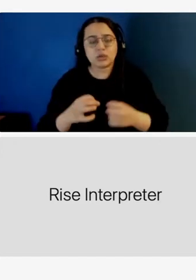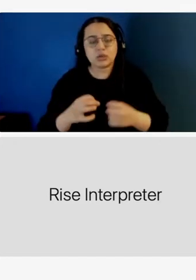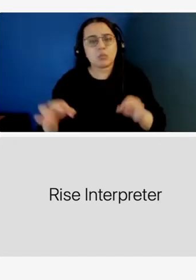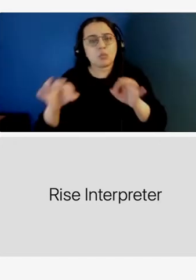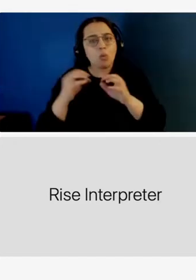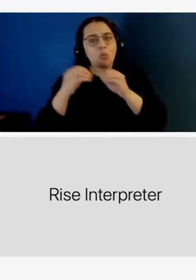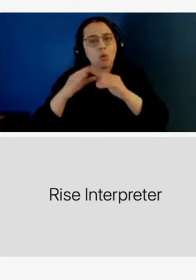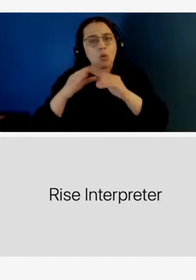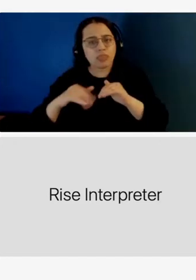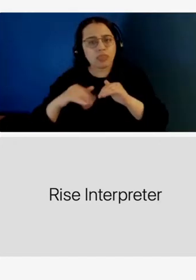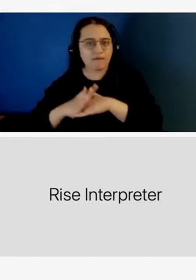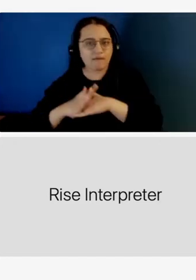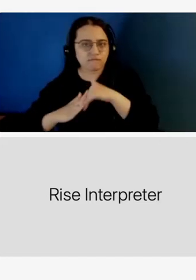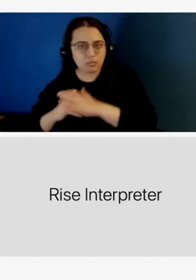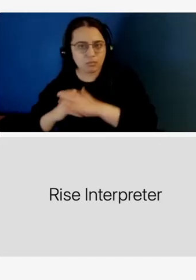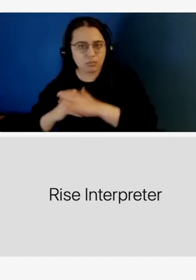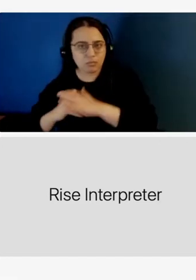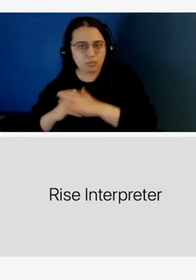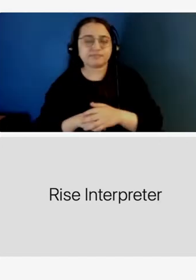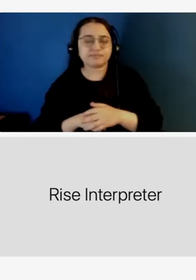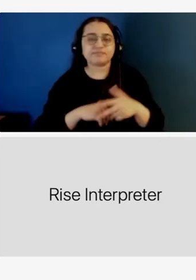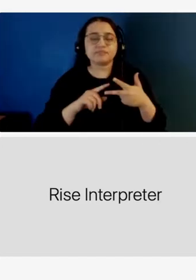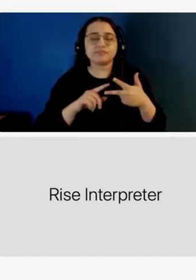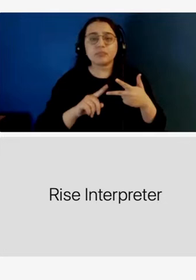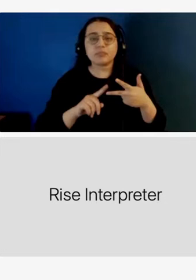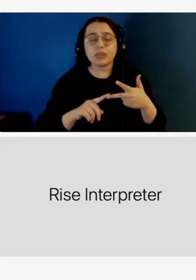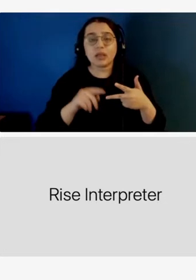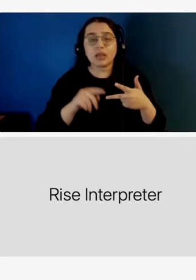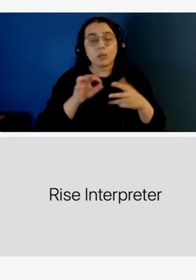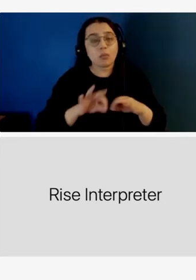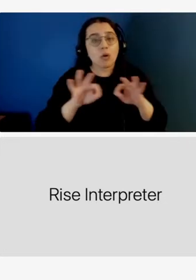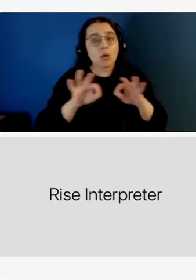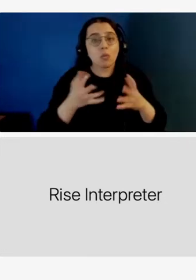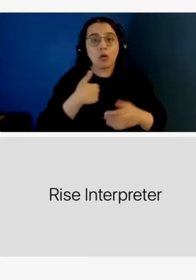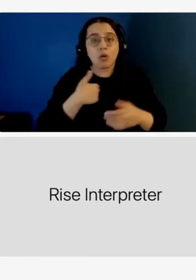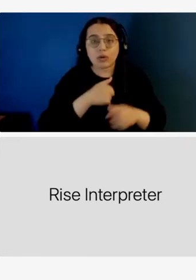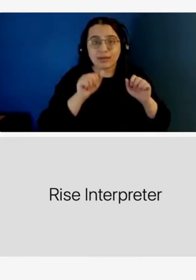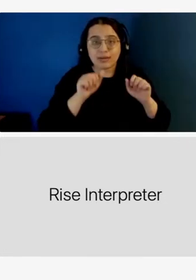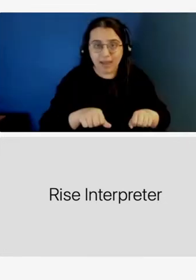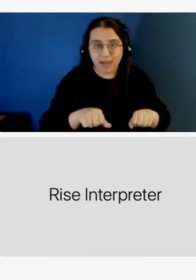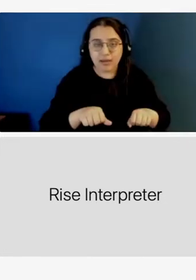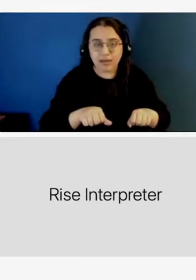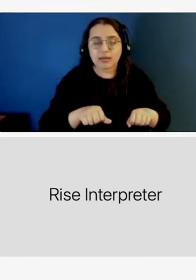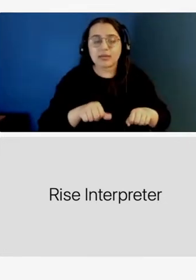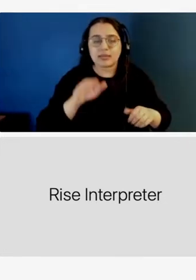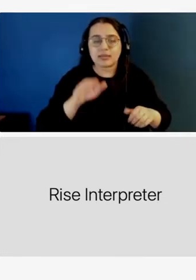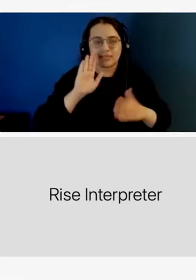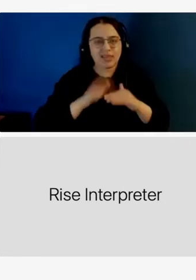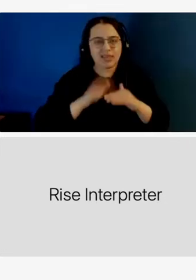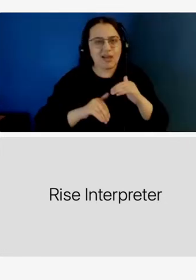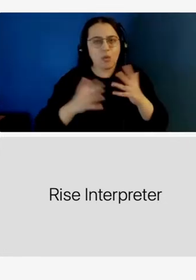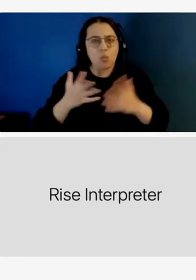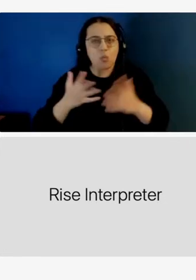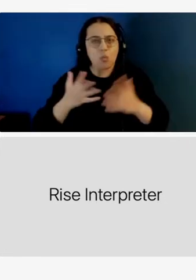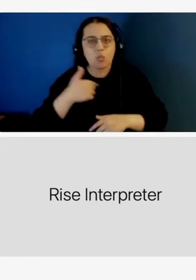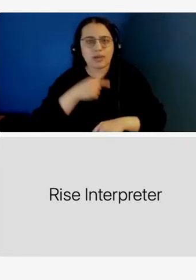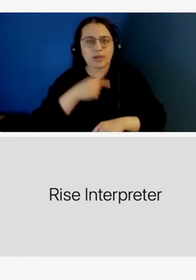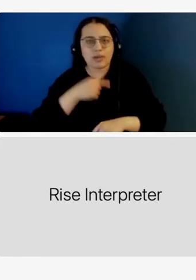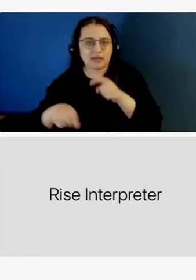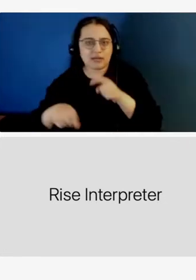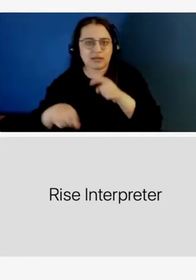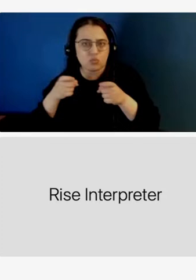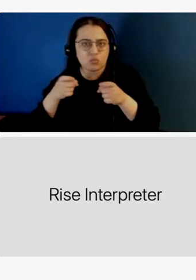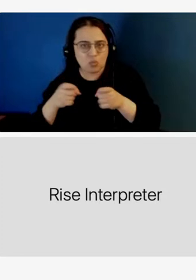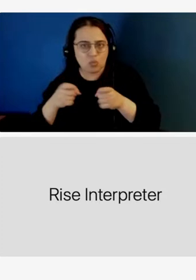versus cannot control. There were a lot of others, but I wanted to share the three that were